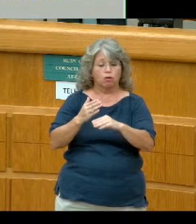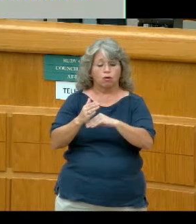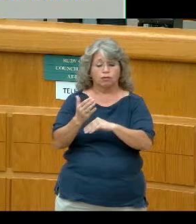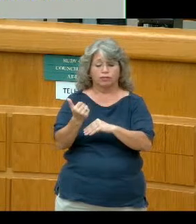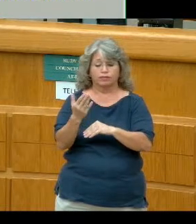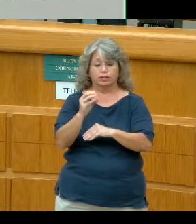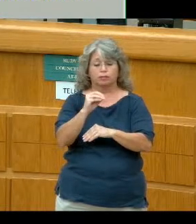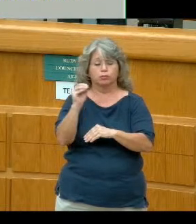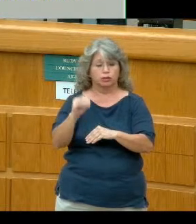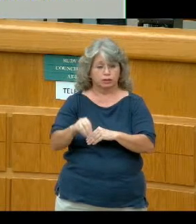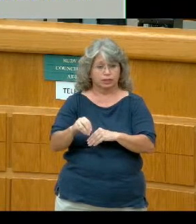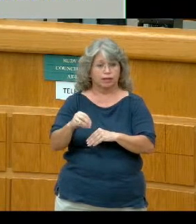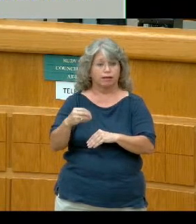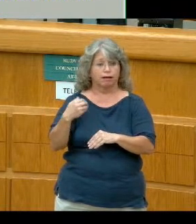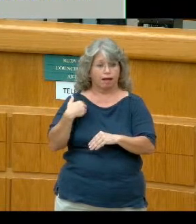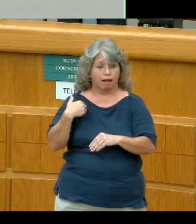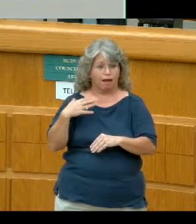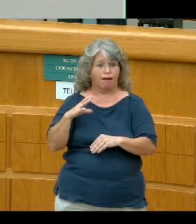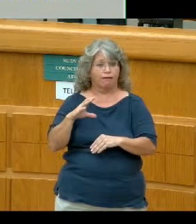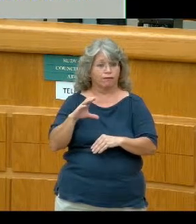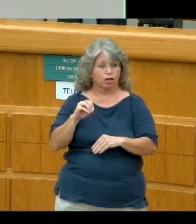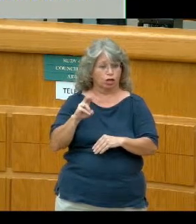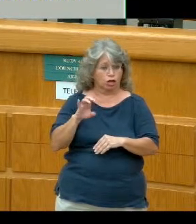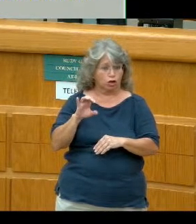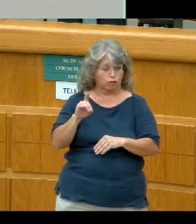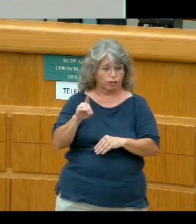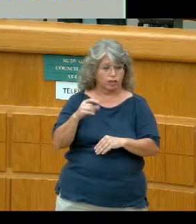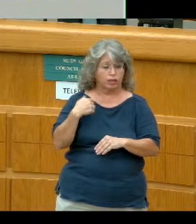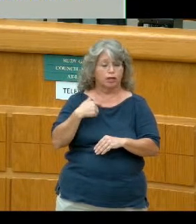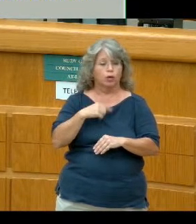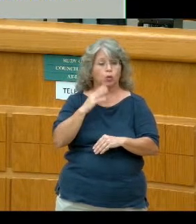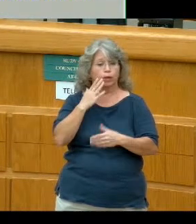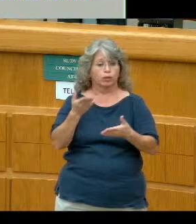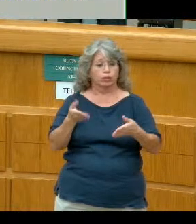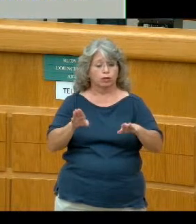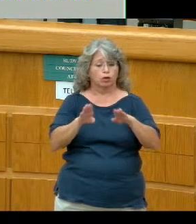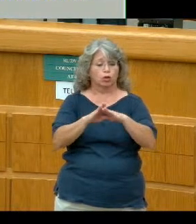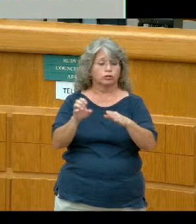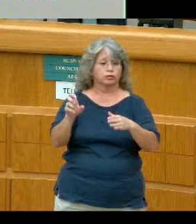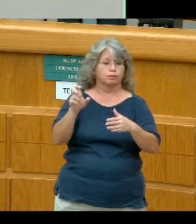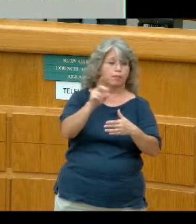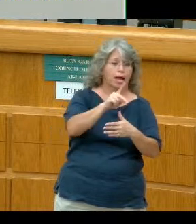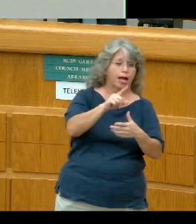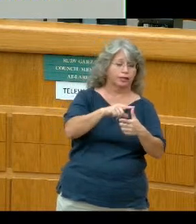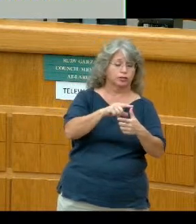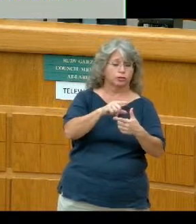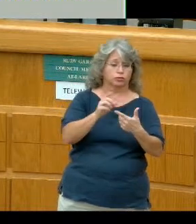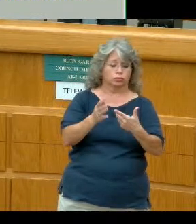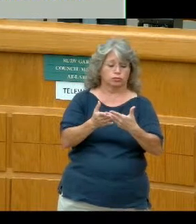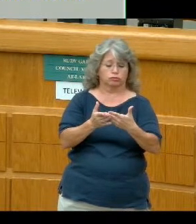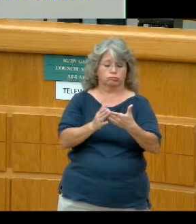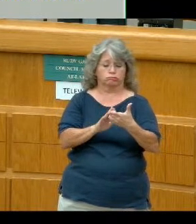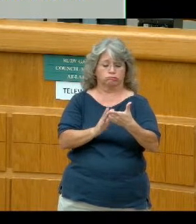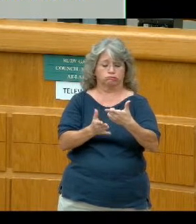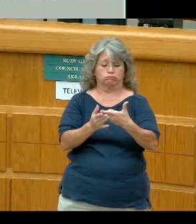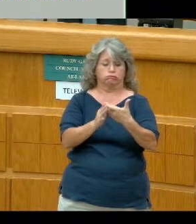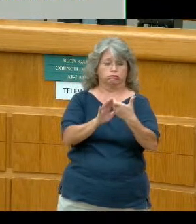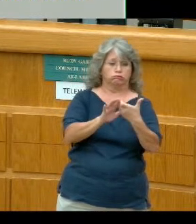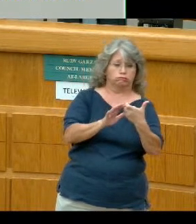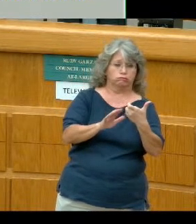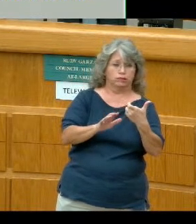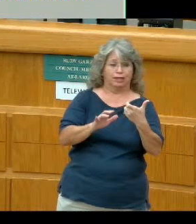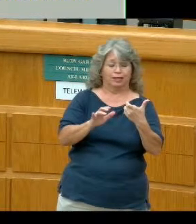have had COVID, and we trigger the closed Texas back down to 1.5, and the transmission rate goes to